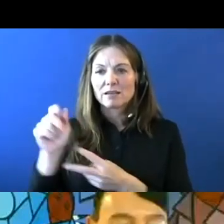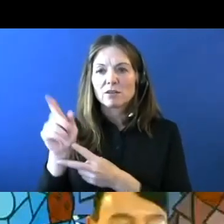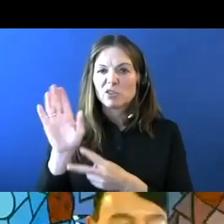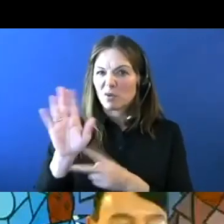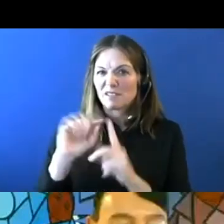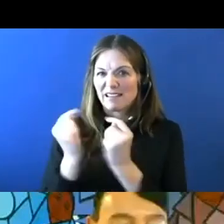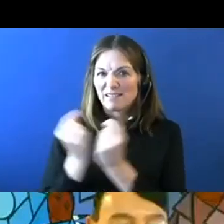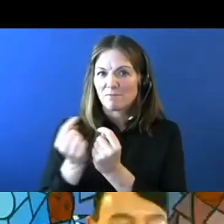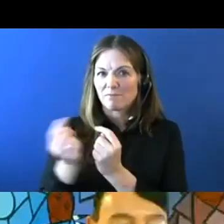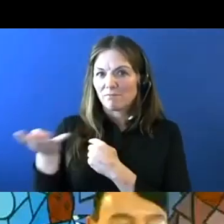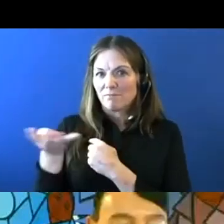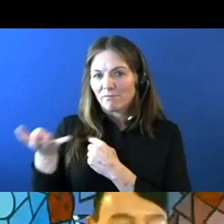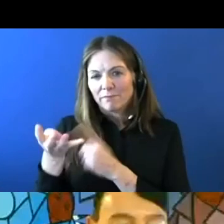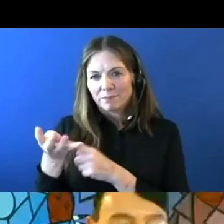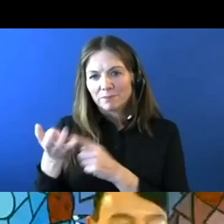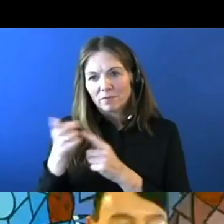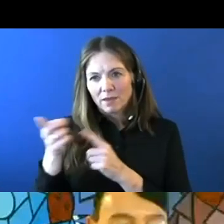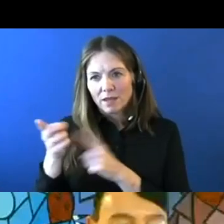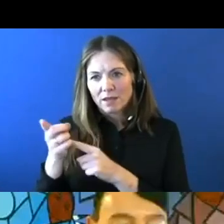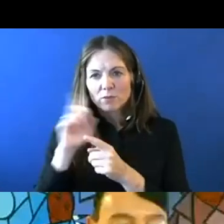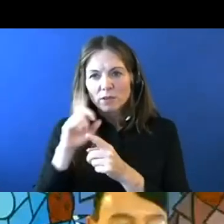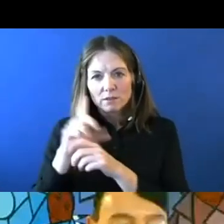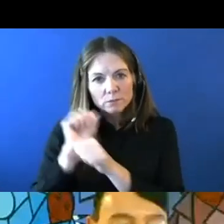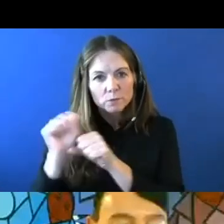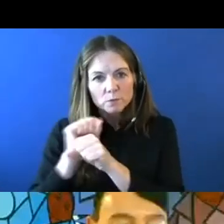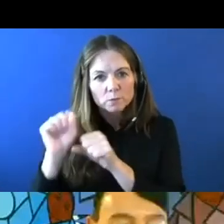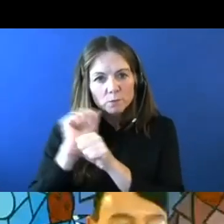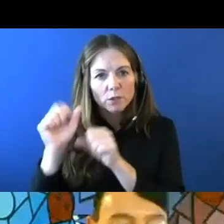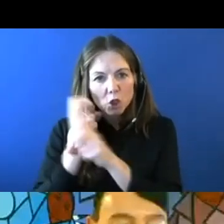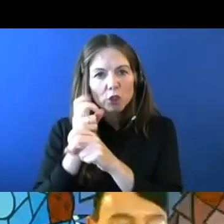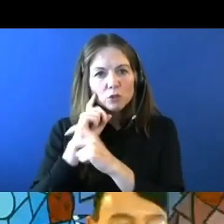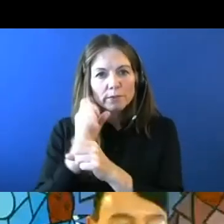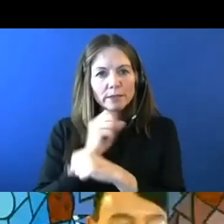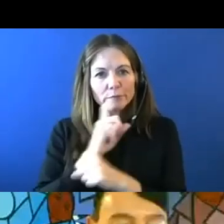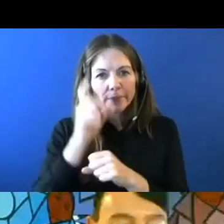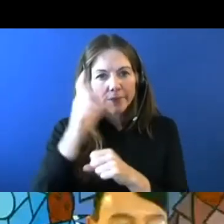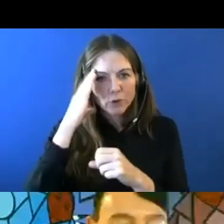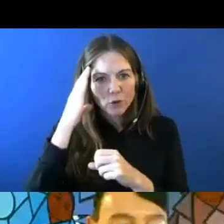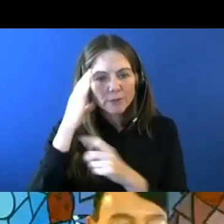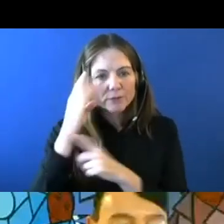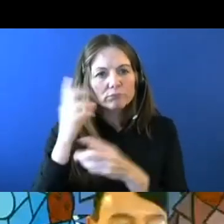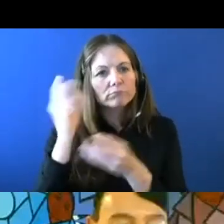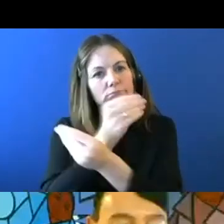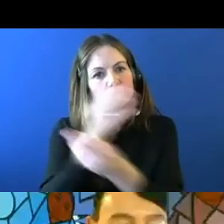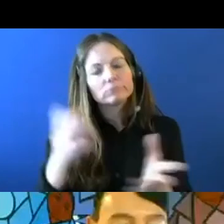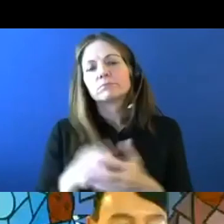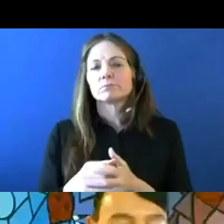who contribute and bring that knowledge. I know you mentioned them already, but I thought I would mention them as